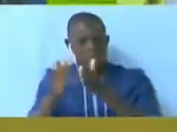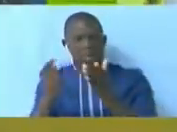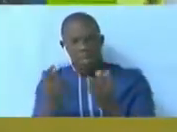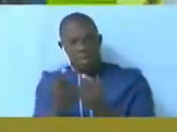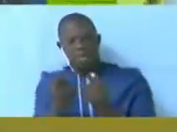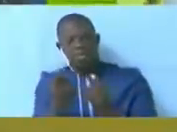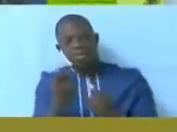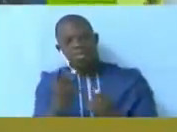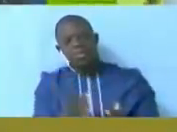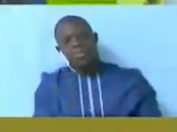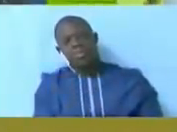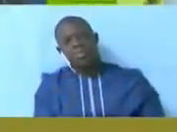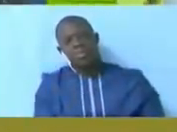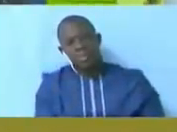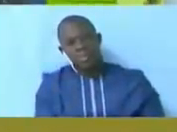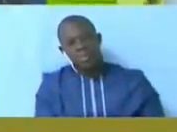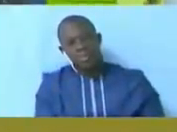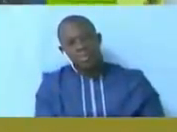concerned, I